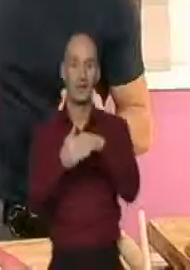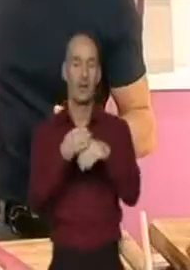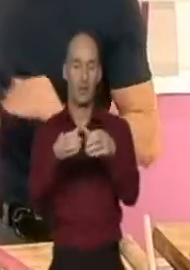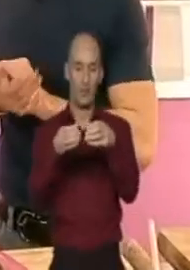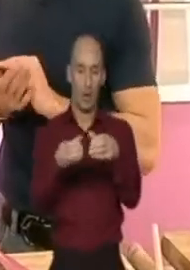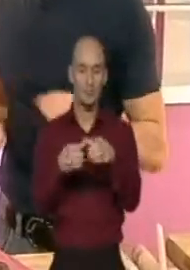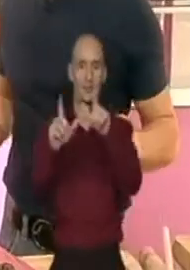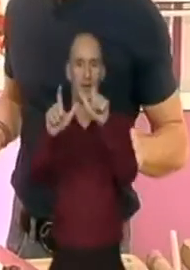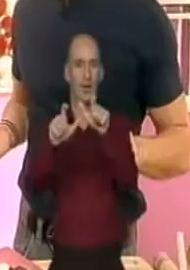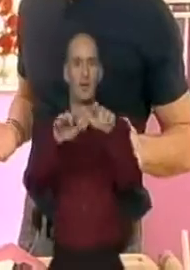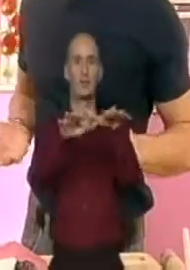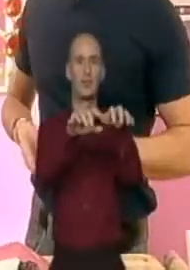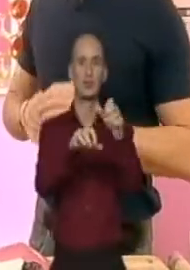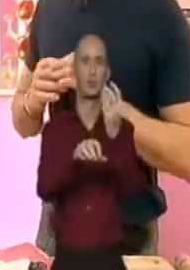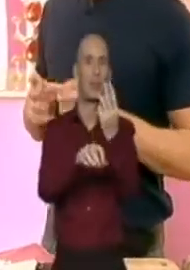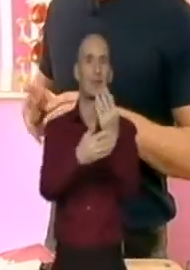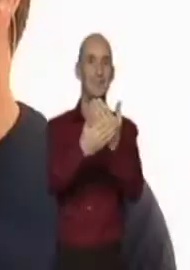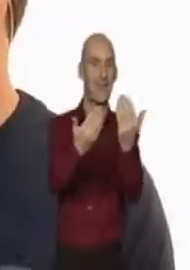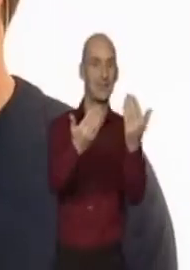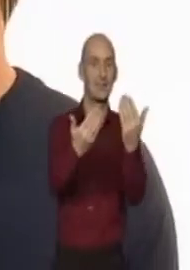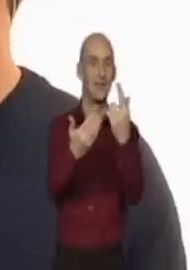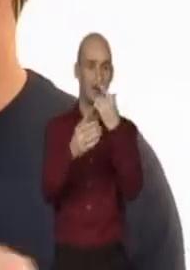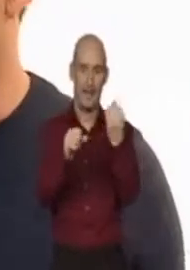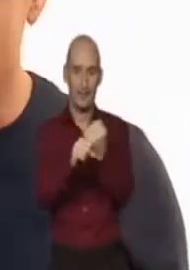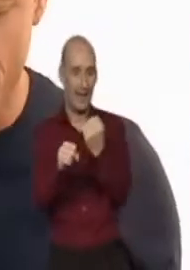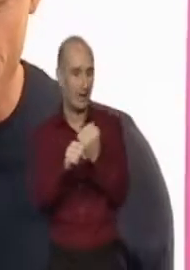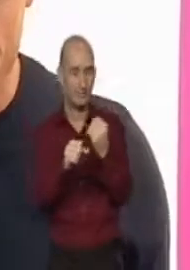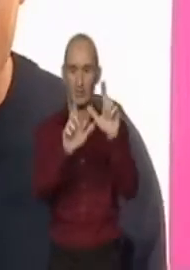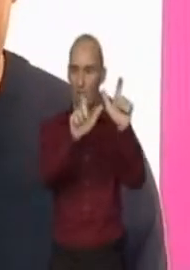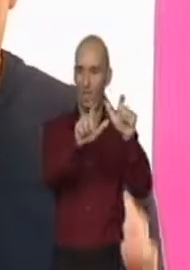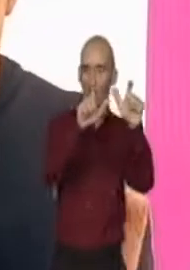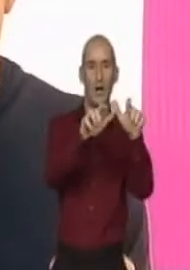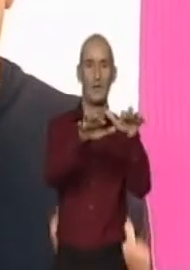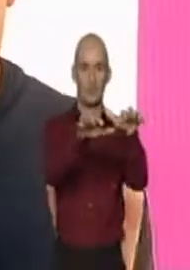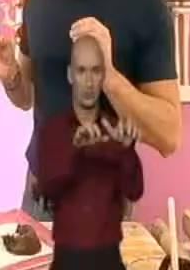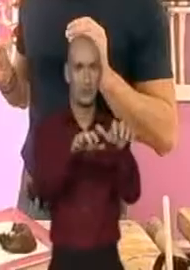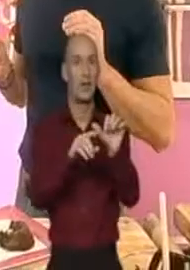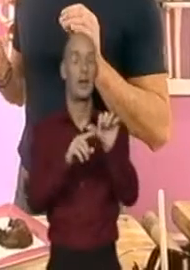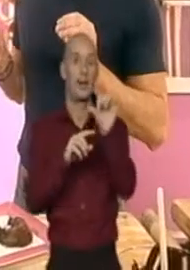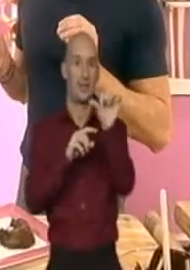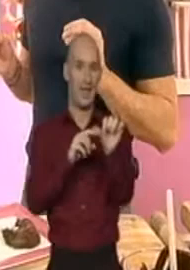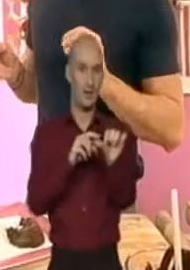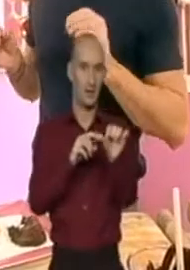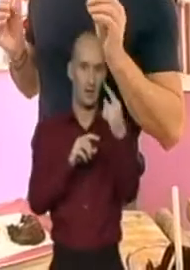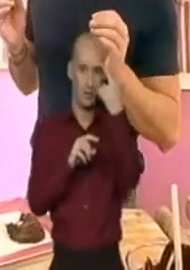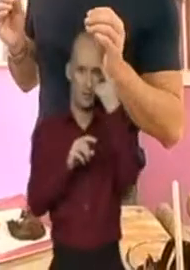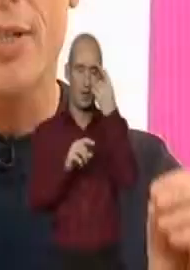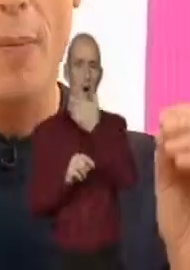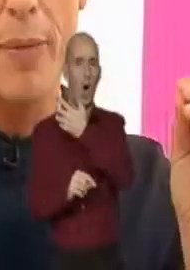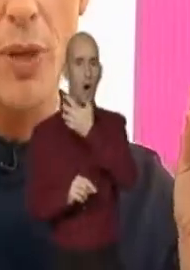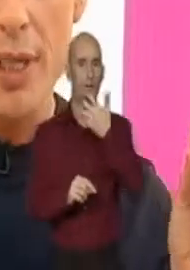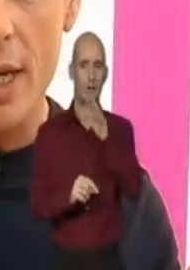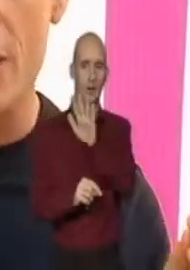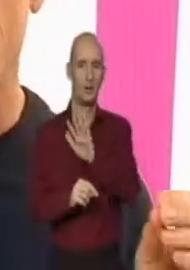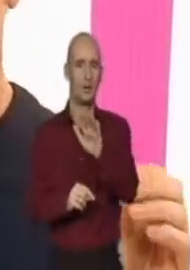leave it in the fridge for several days. Mm-hmm. So, you know, you can make up a batch or you can do it in advance. Then you need to work out your oven. It's round about